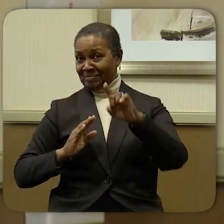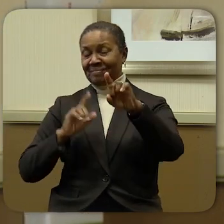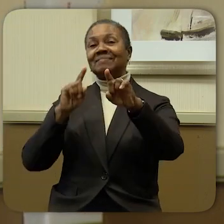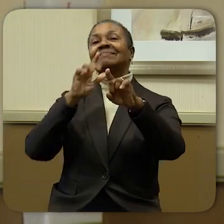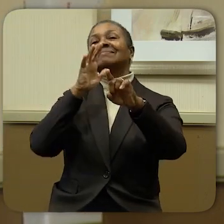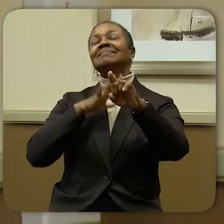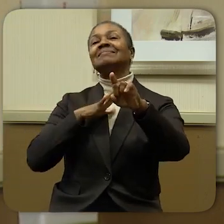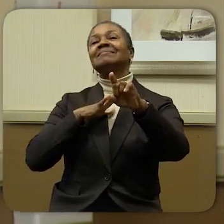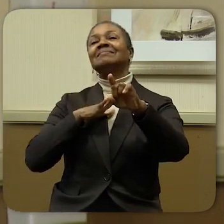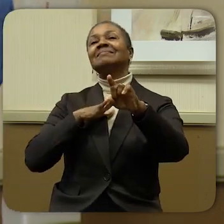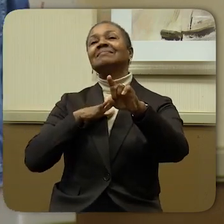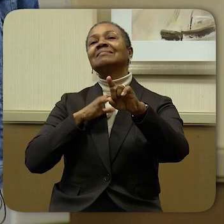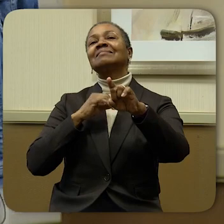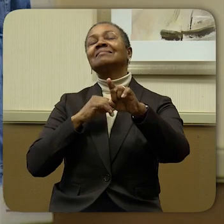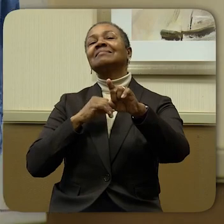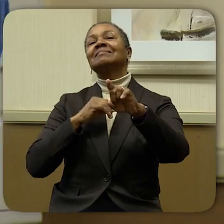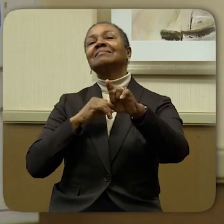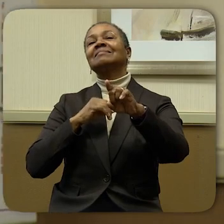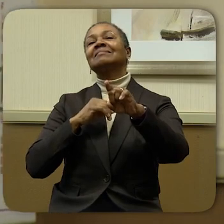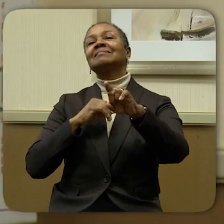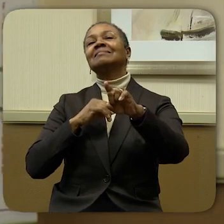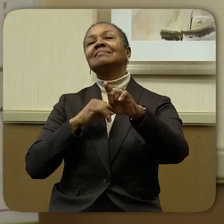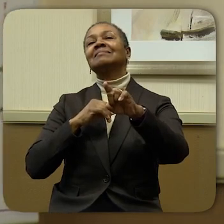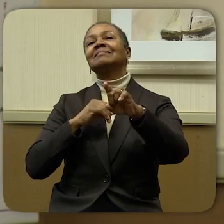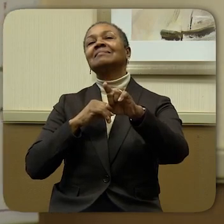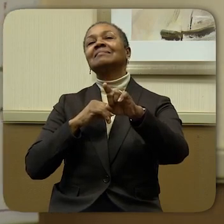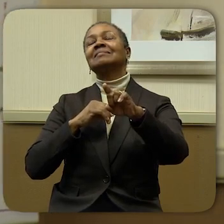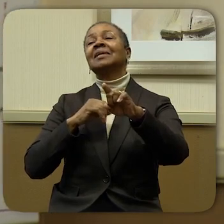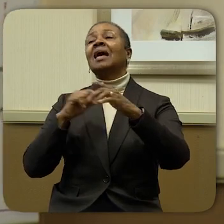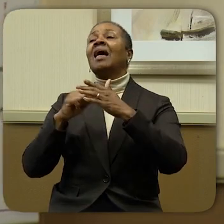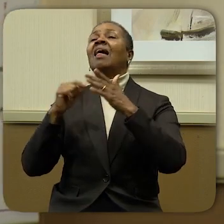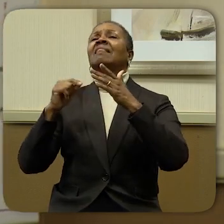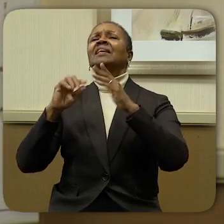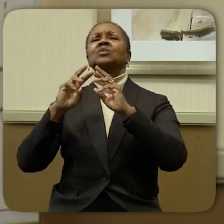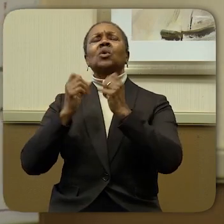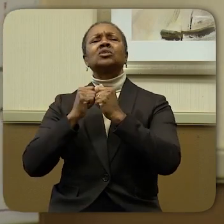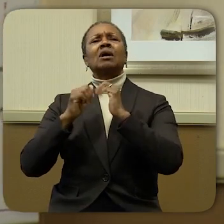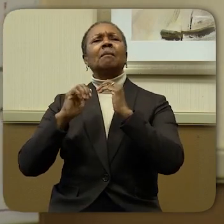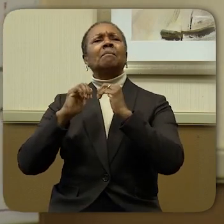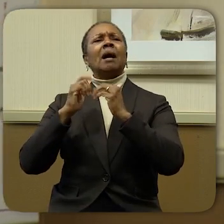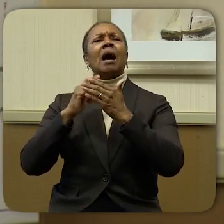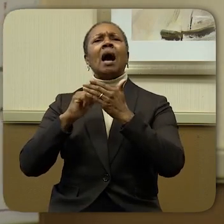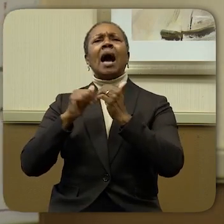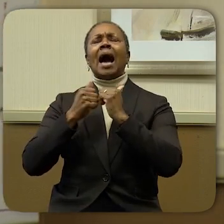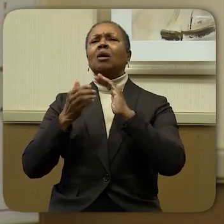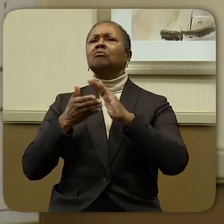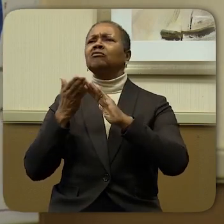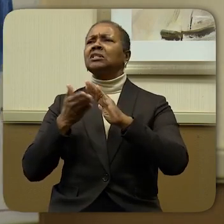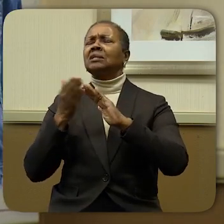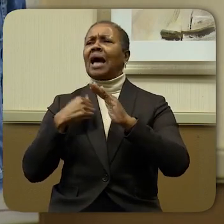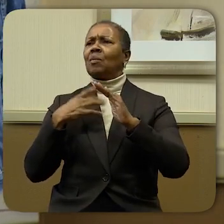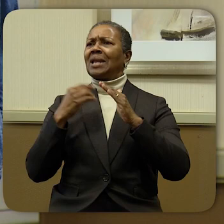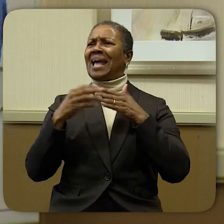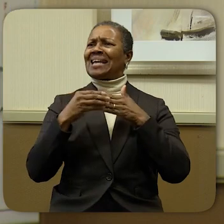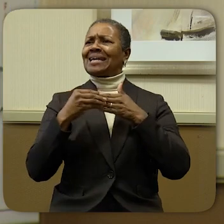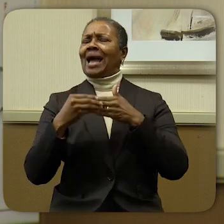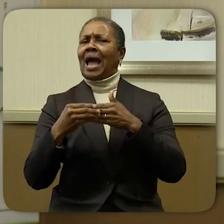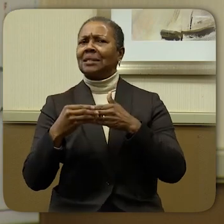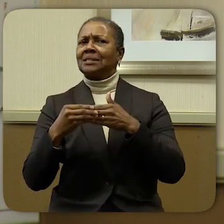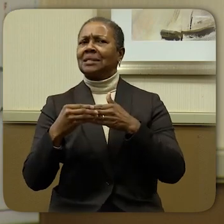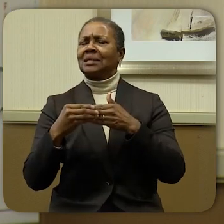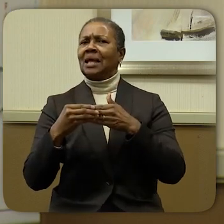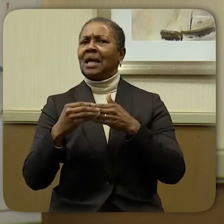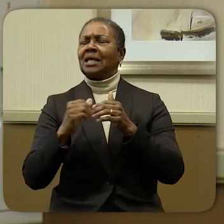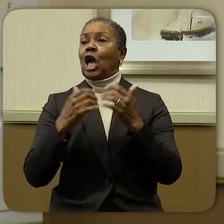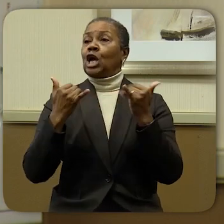All right, go ahead. I will just say I don't know what the facilitation of this would look like, but I would like some guidance as to